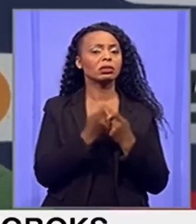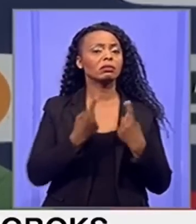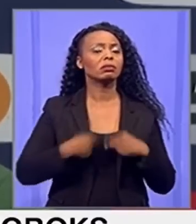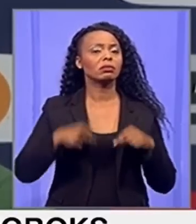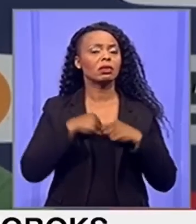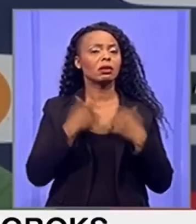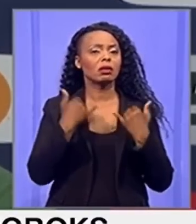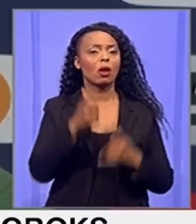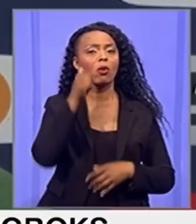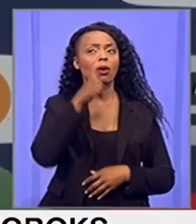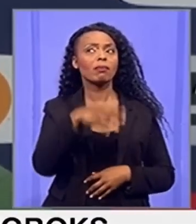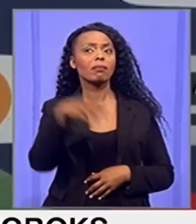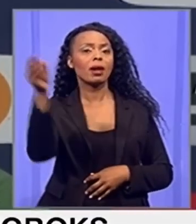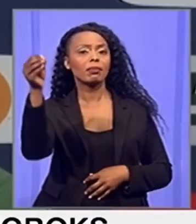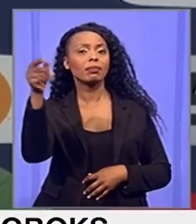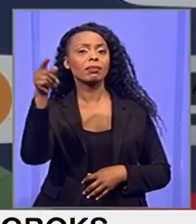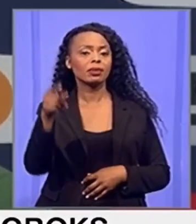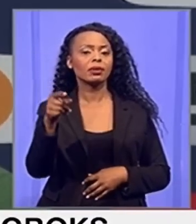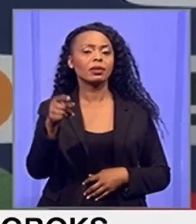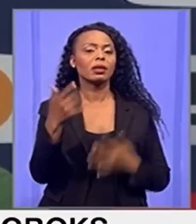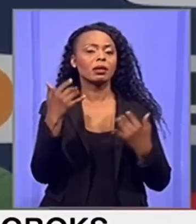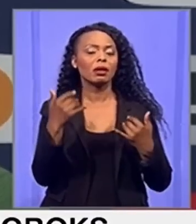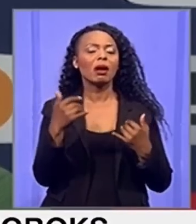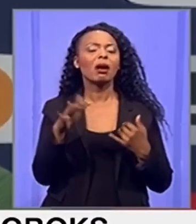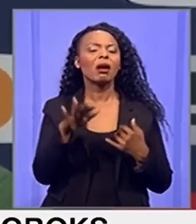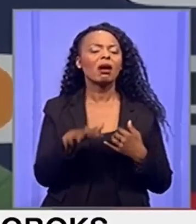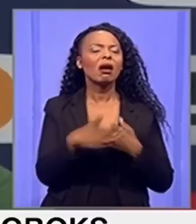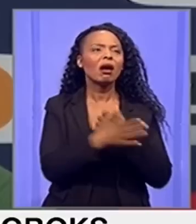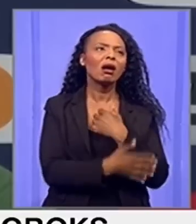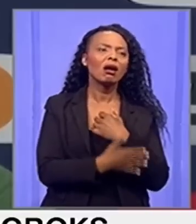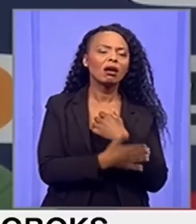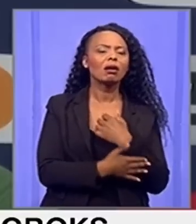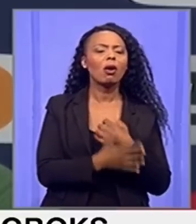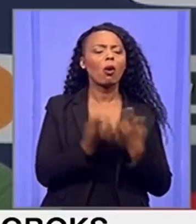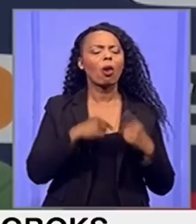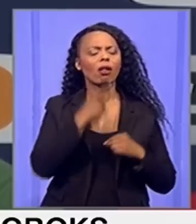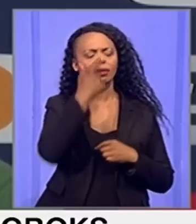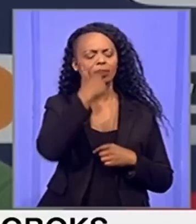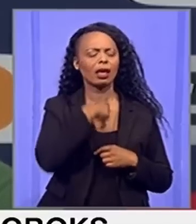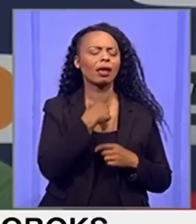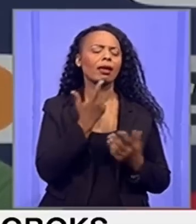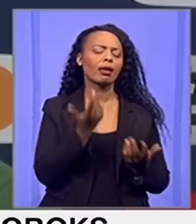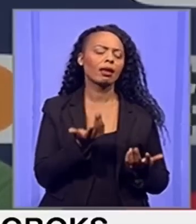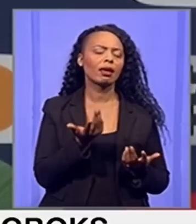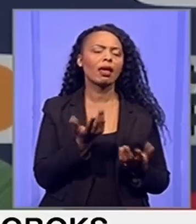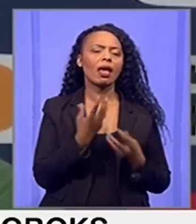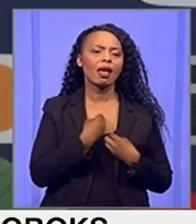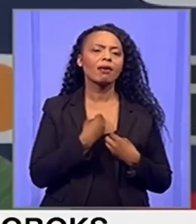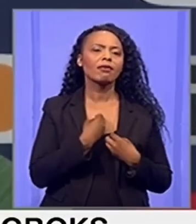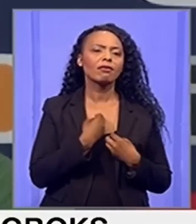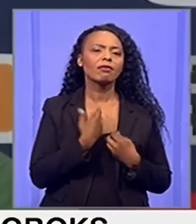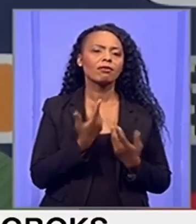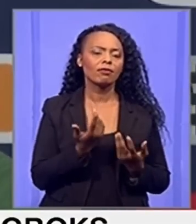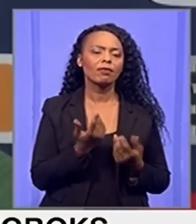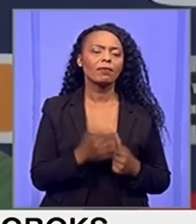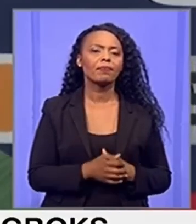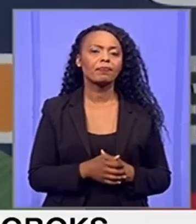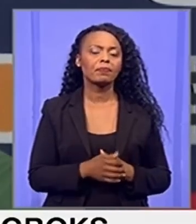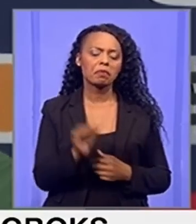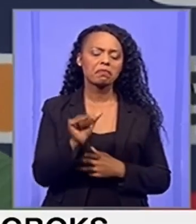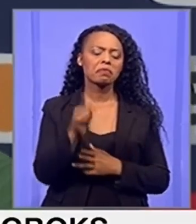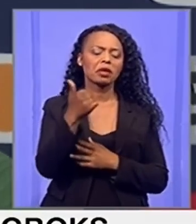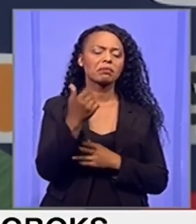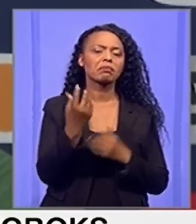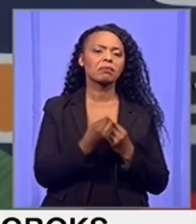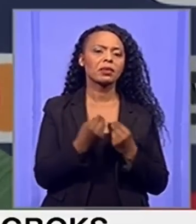when we left Toulon to come to Bordeaux, I think we were all sad, and that's probably the first loss,